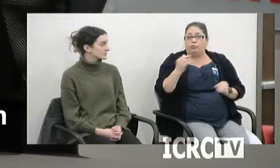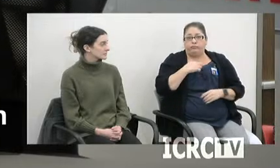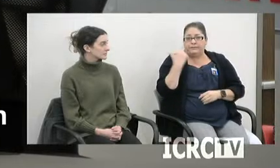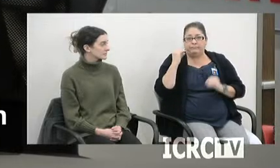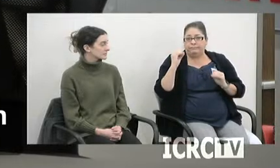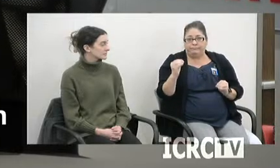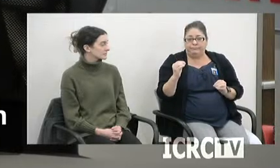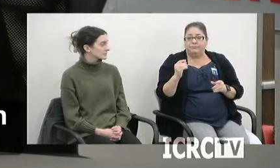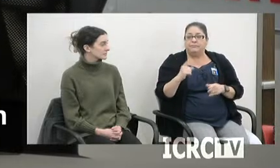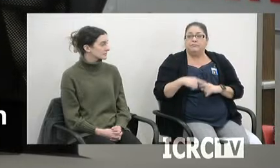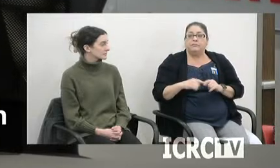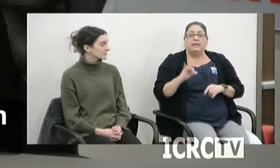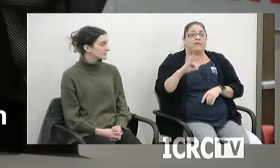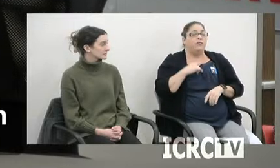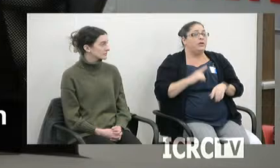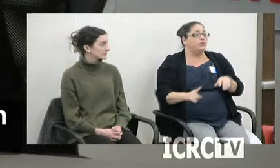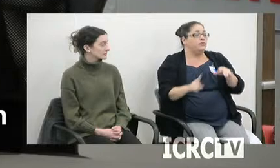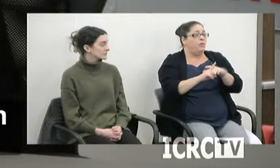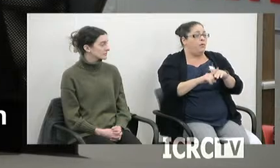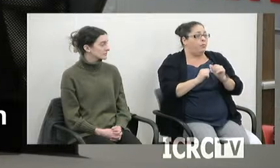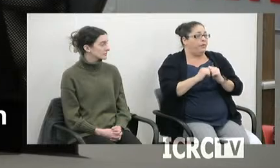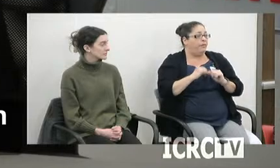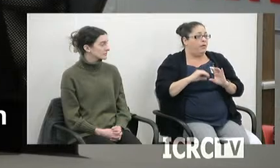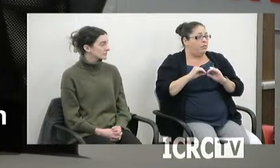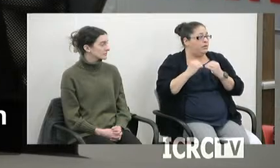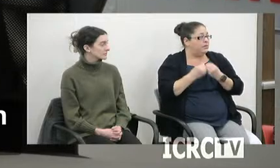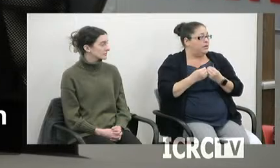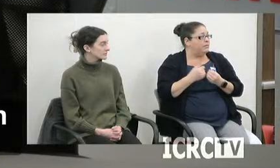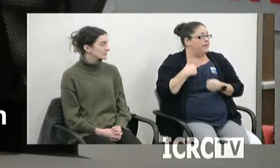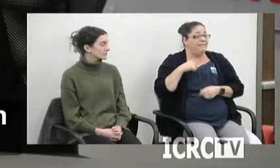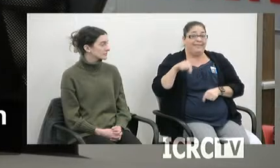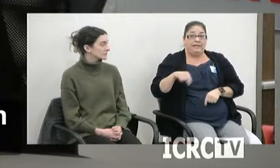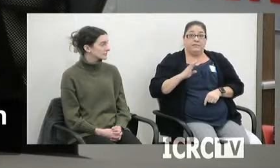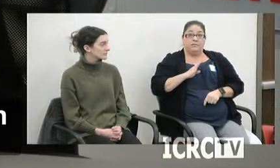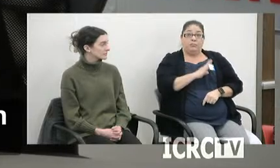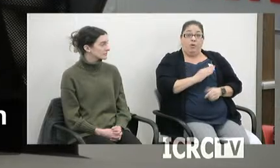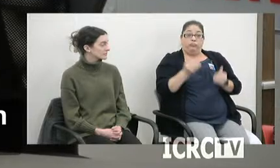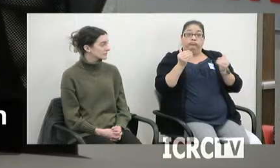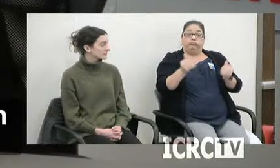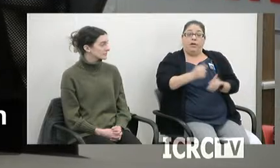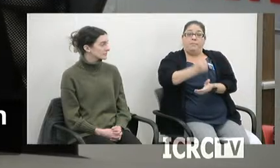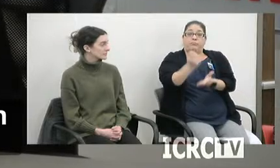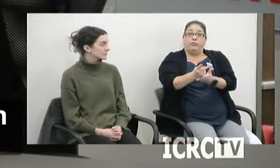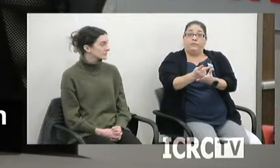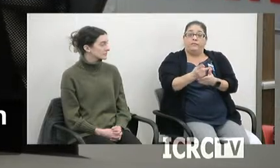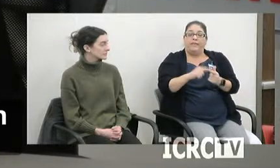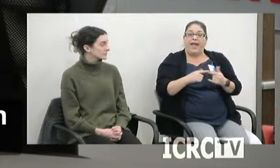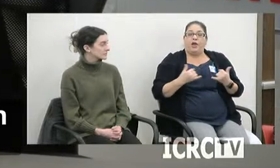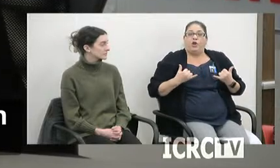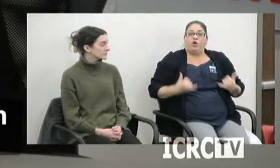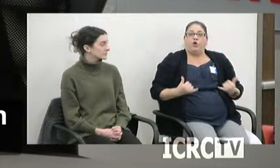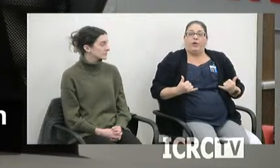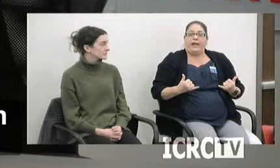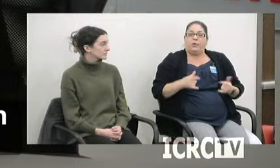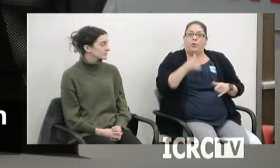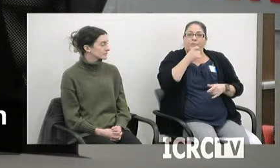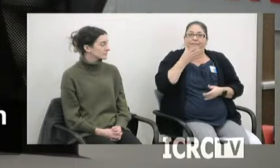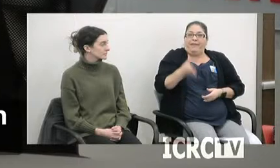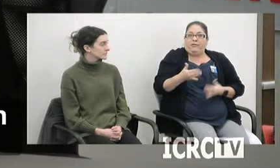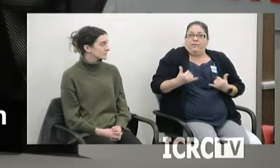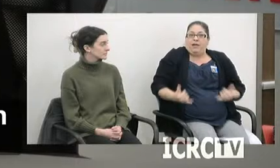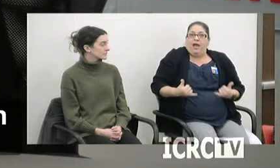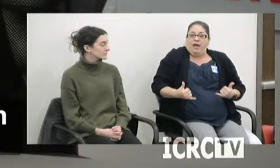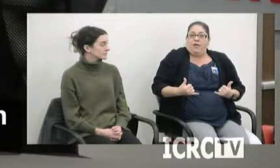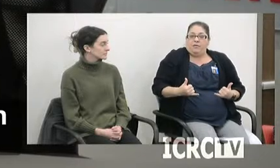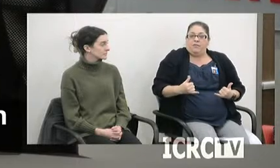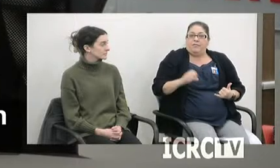all. So when we show up at an organizational meeting, if this board approves the current incumbent,